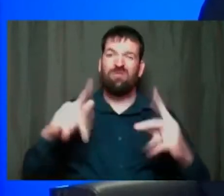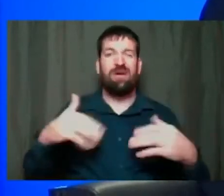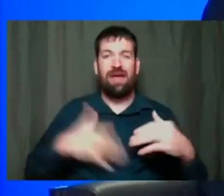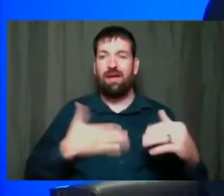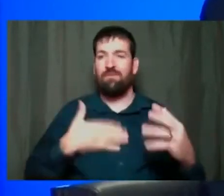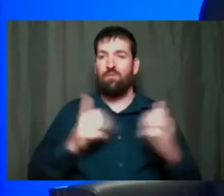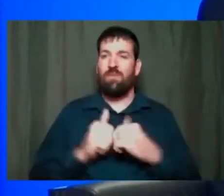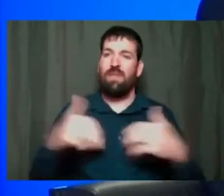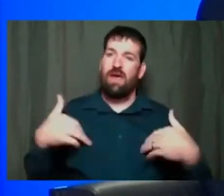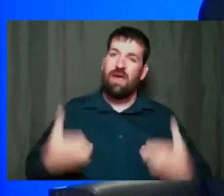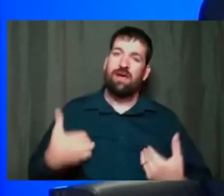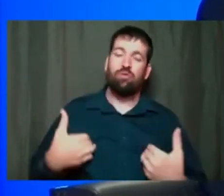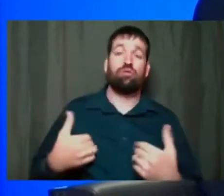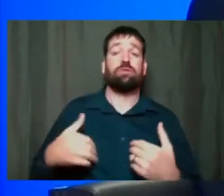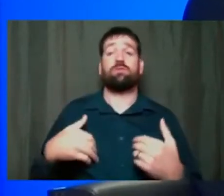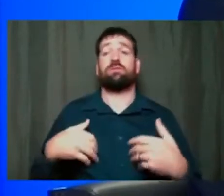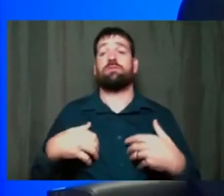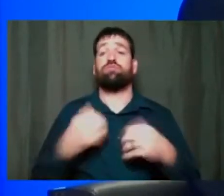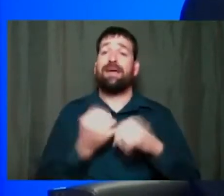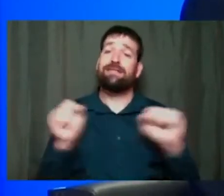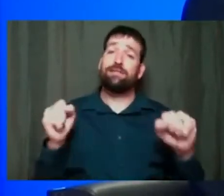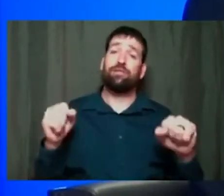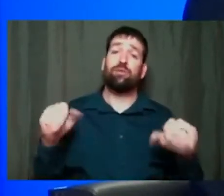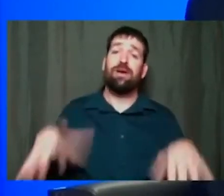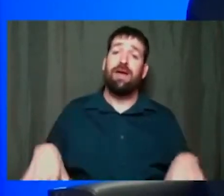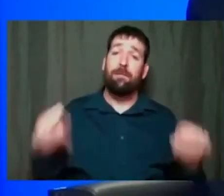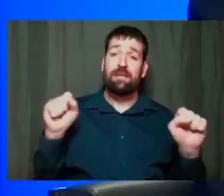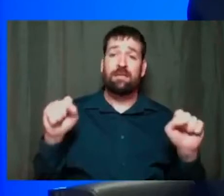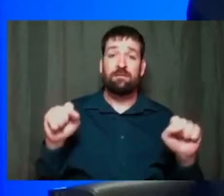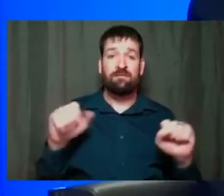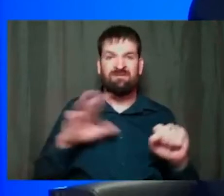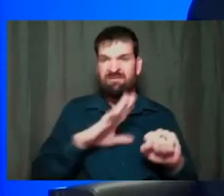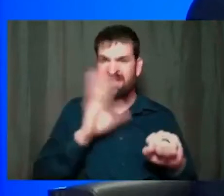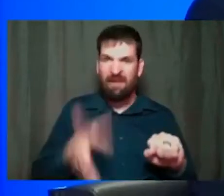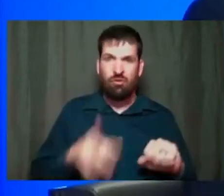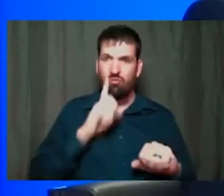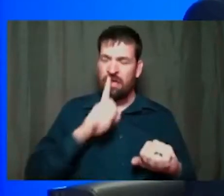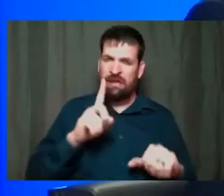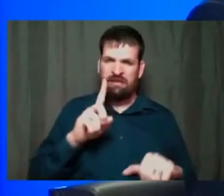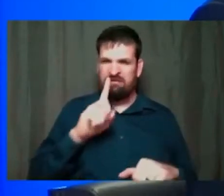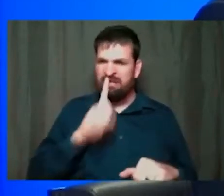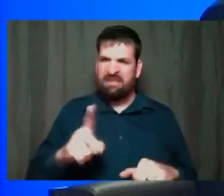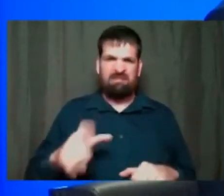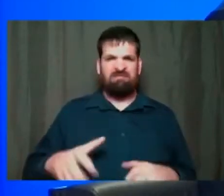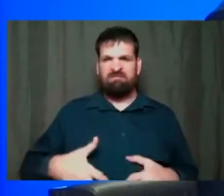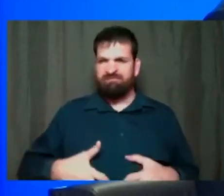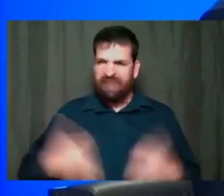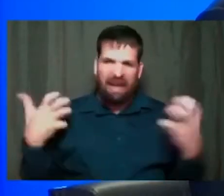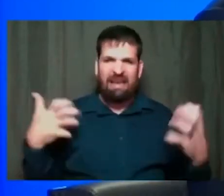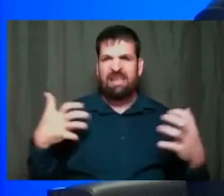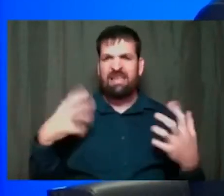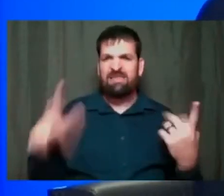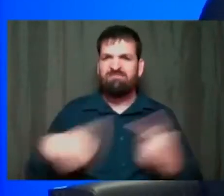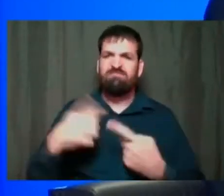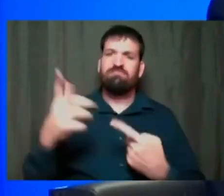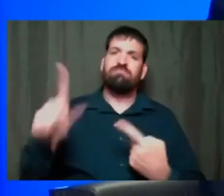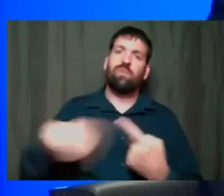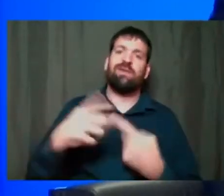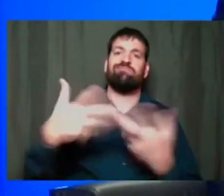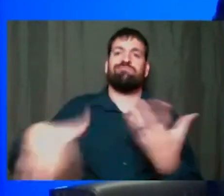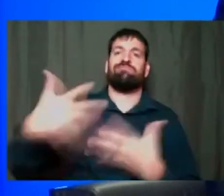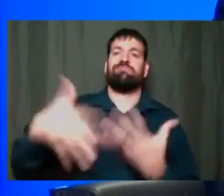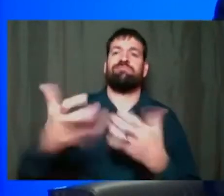with rescue, adopting pets and stuff. No, you never see anybody really, really aggressively mad around rescue pets,